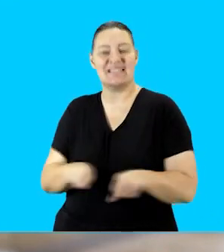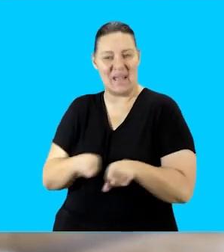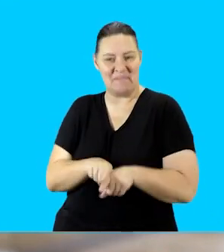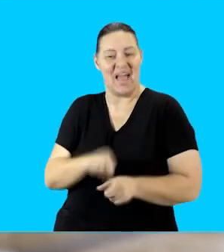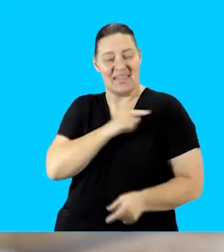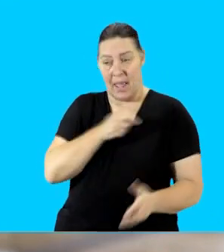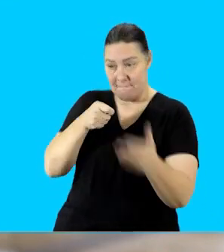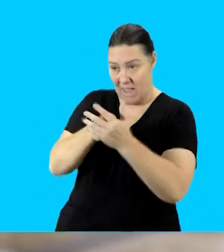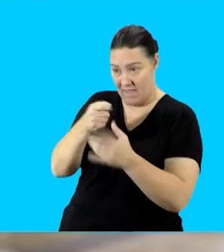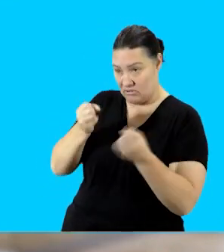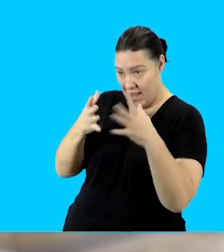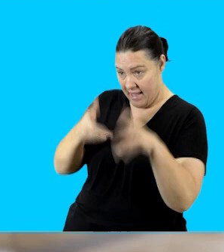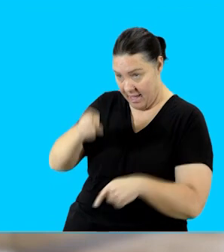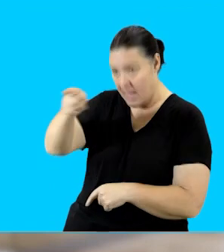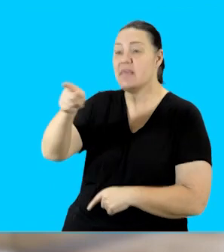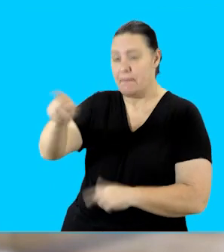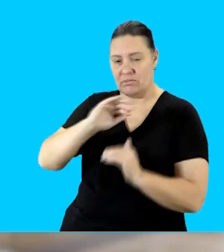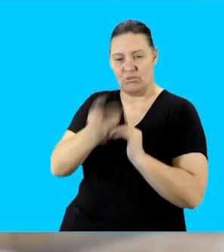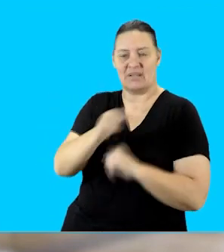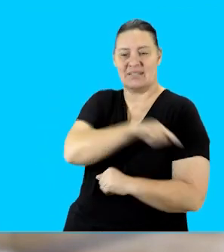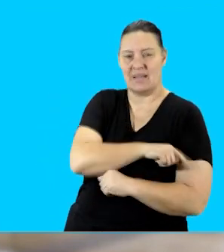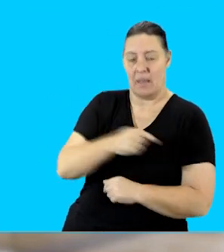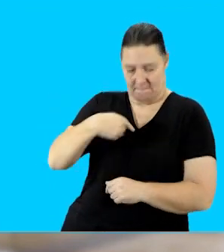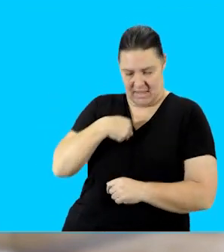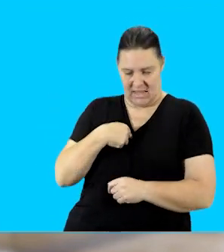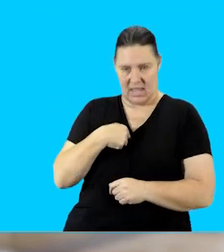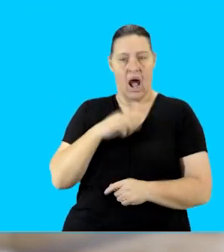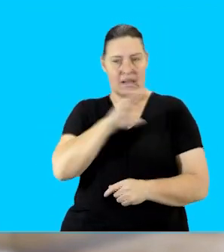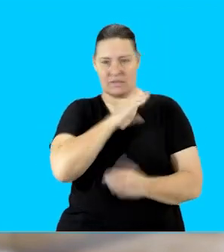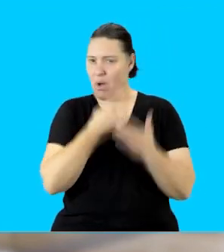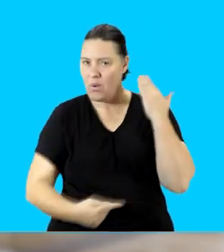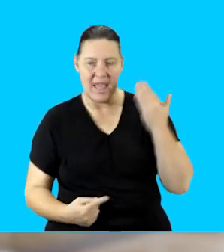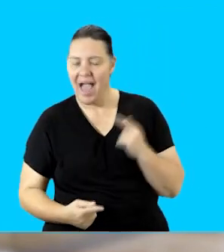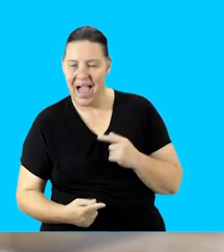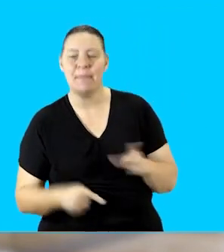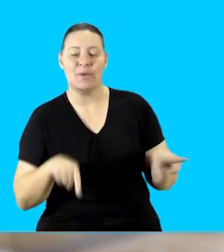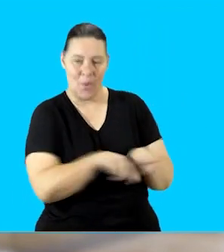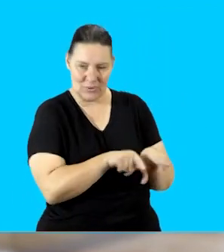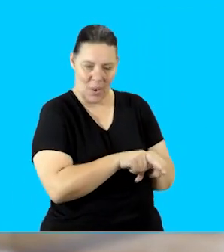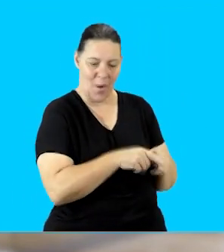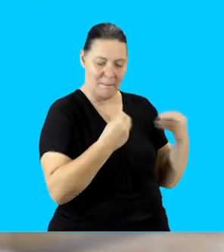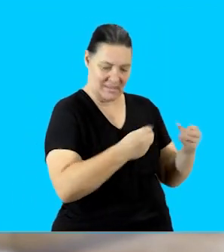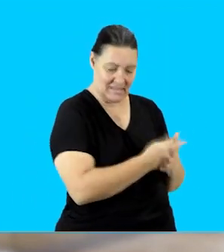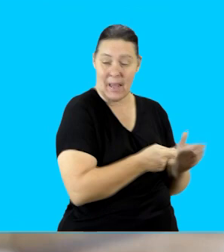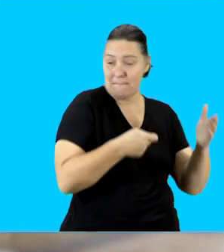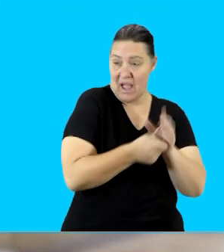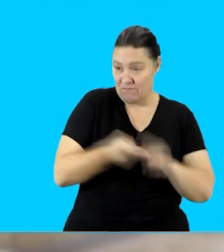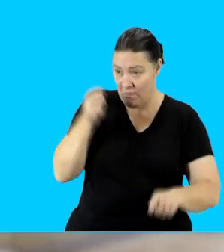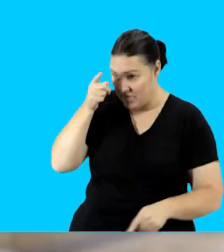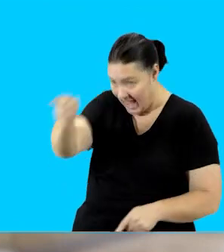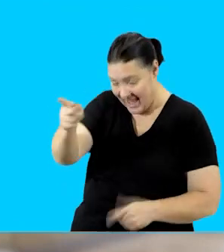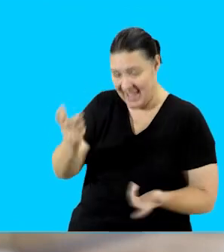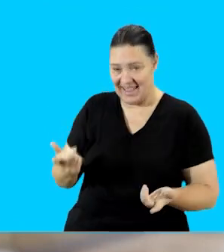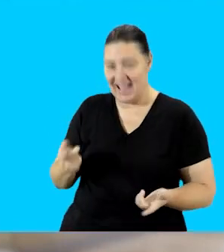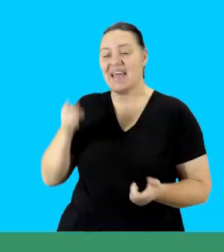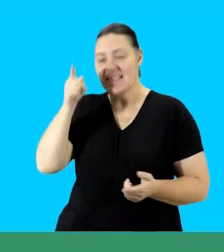as well, they are consumers. So it makes sure that you get exactly the quality of the product that you have